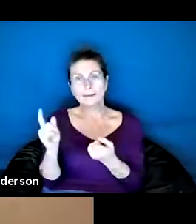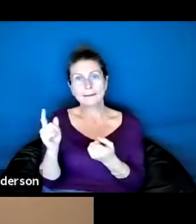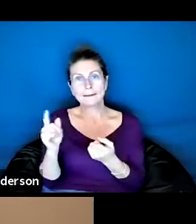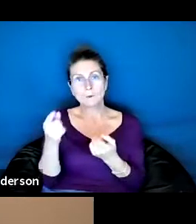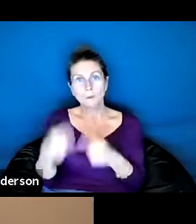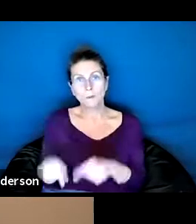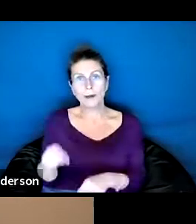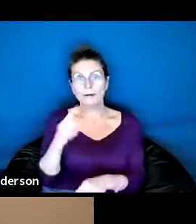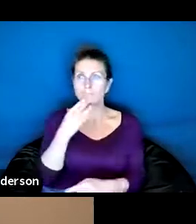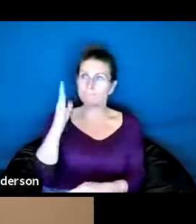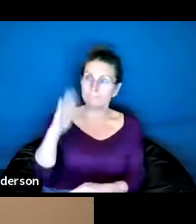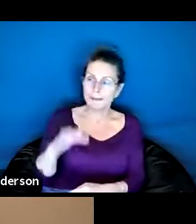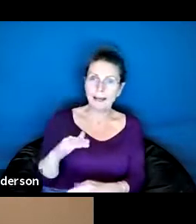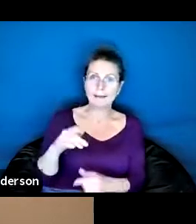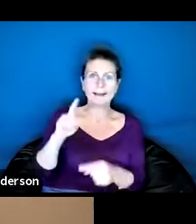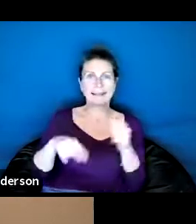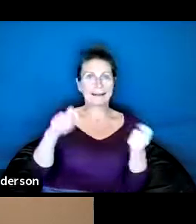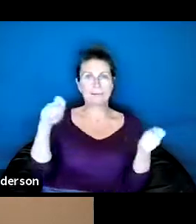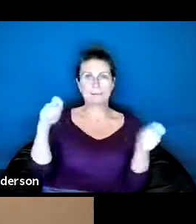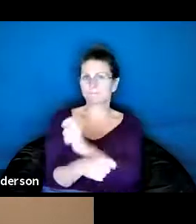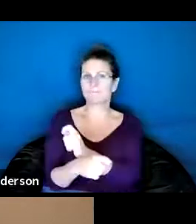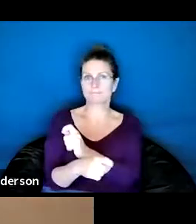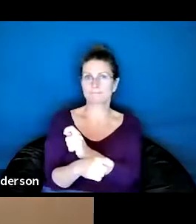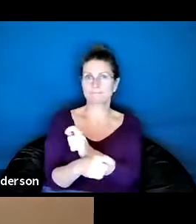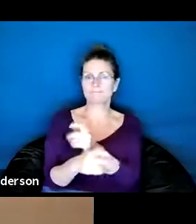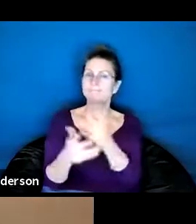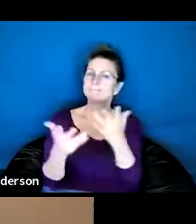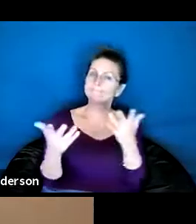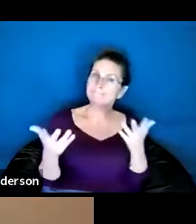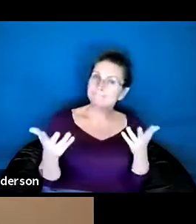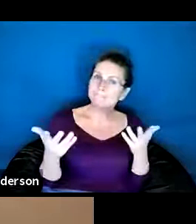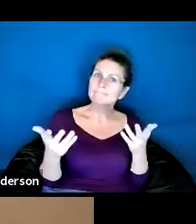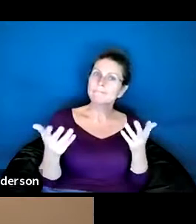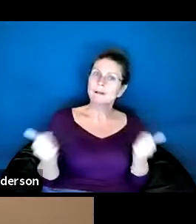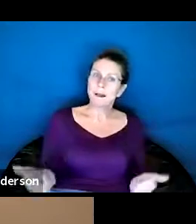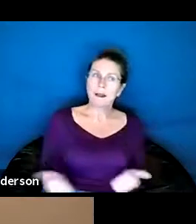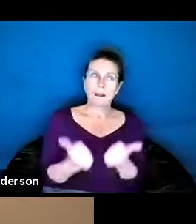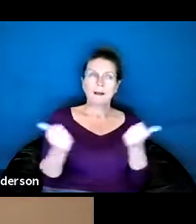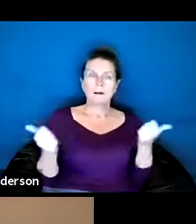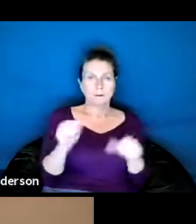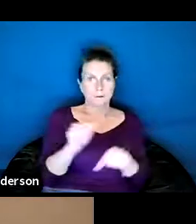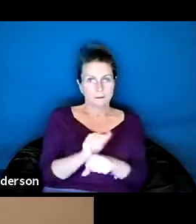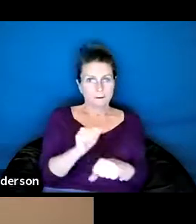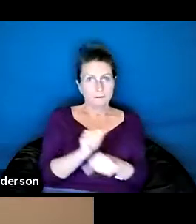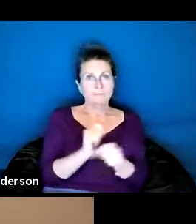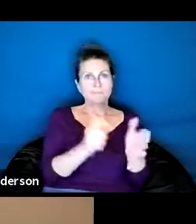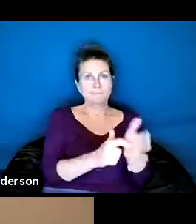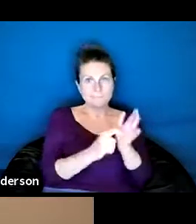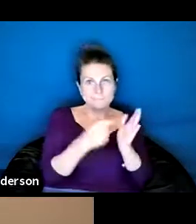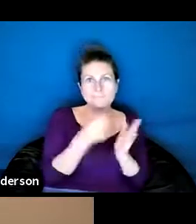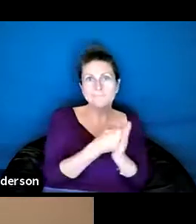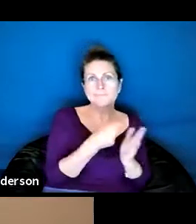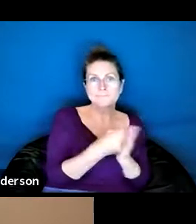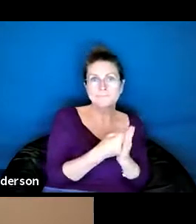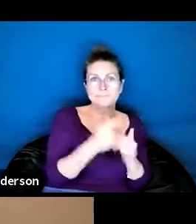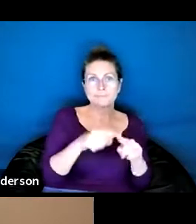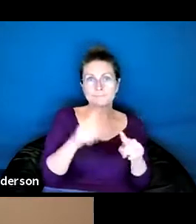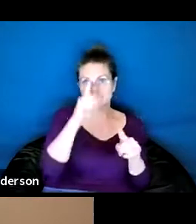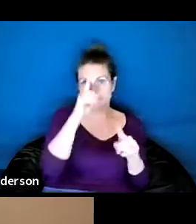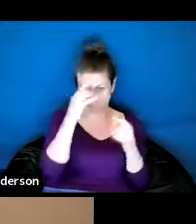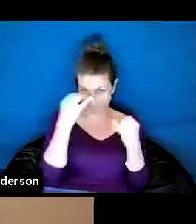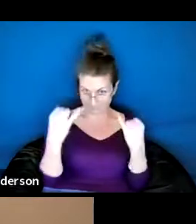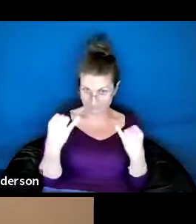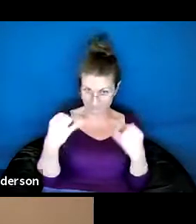and it's irreversible? So there's a terrific amount to be done. It does need money. But at the moment, the biggest need